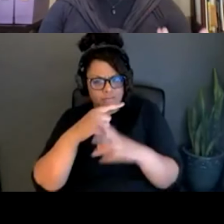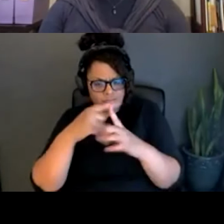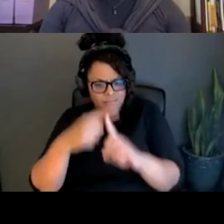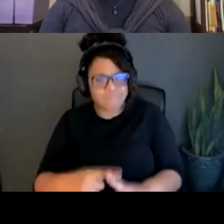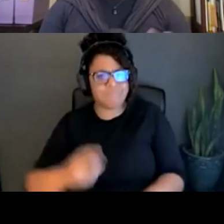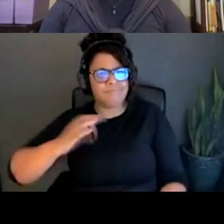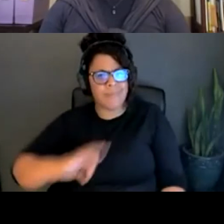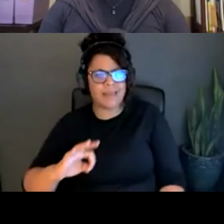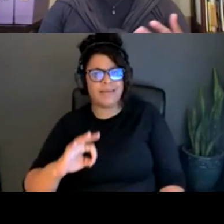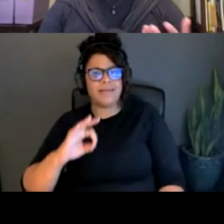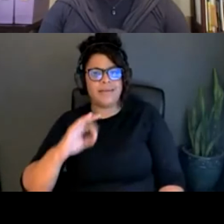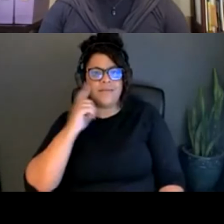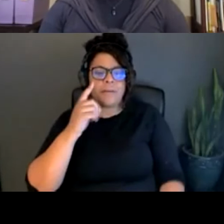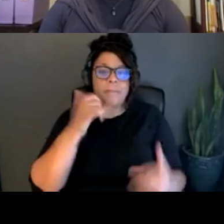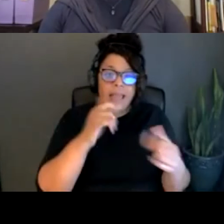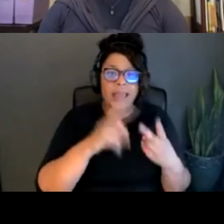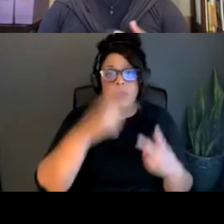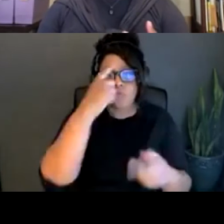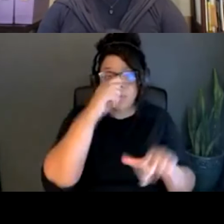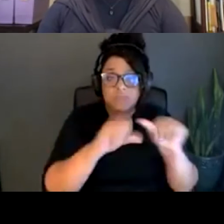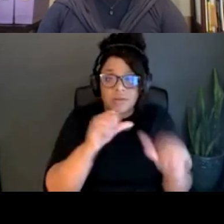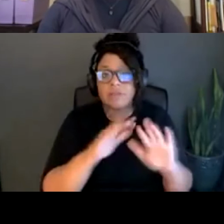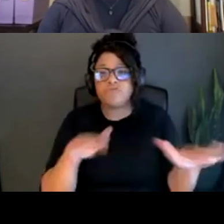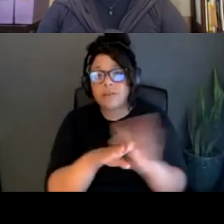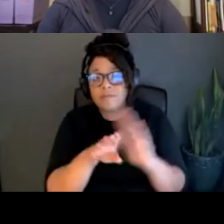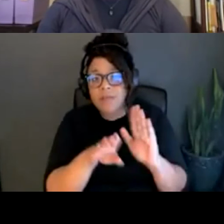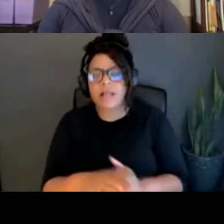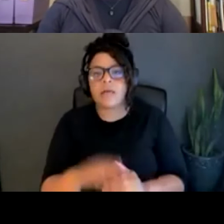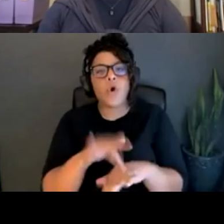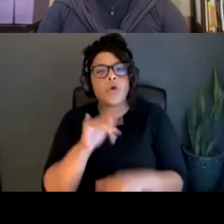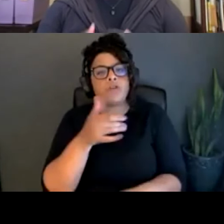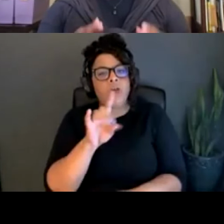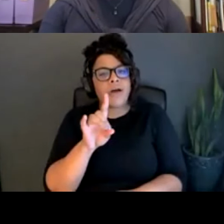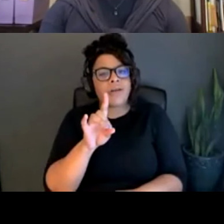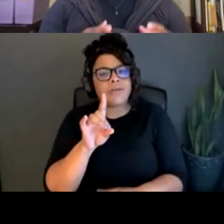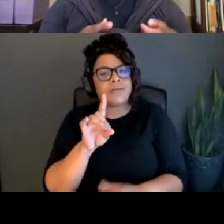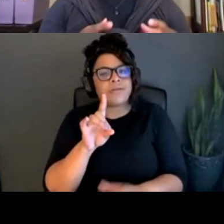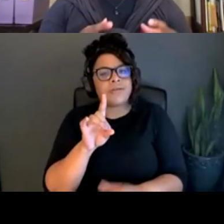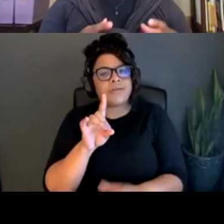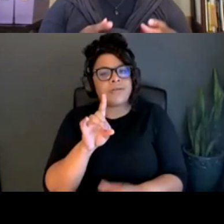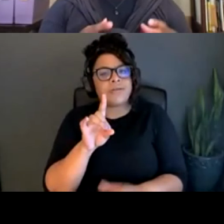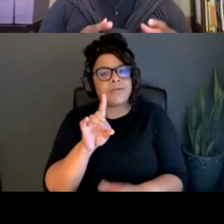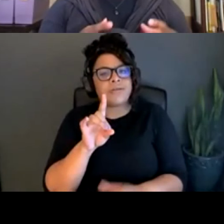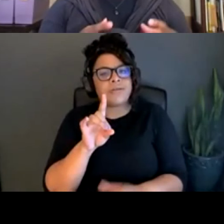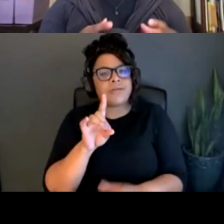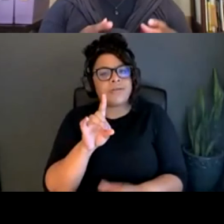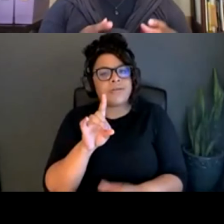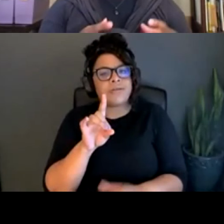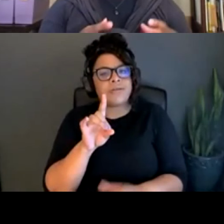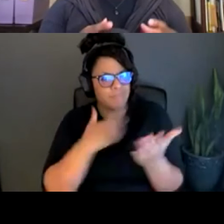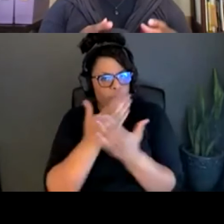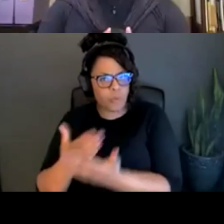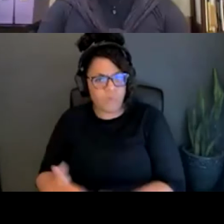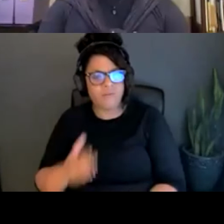brain science, from child development, from early childhood education research, this becomes